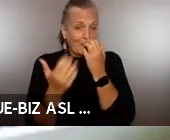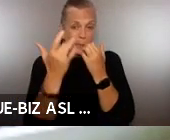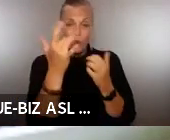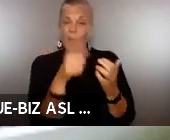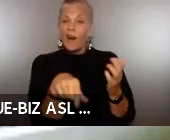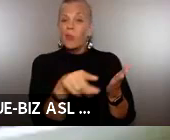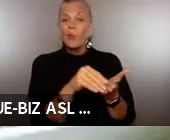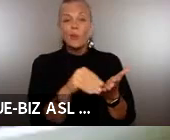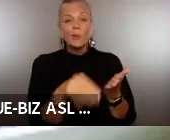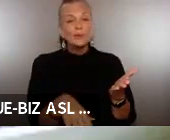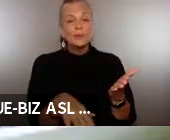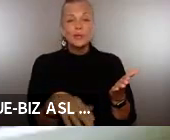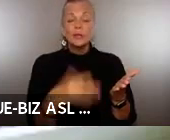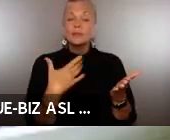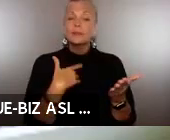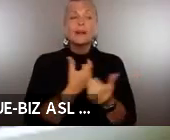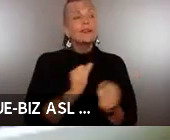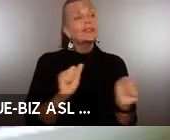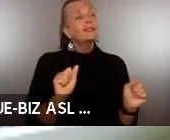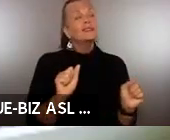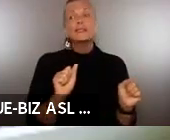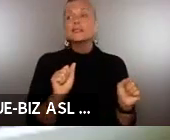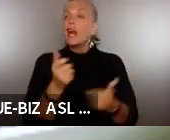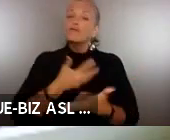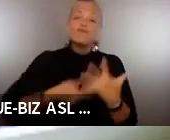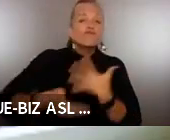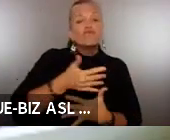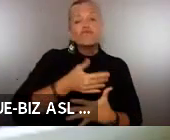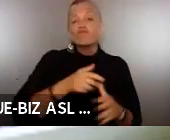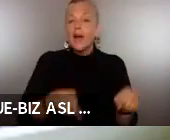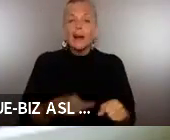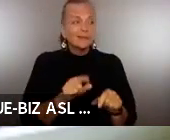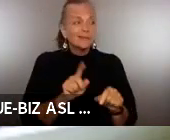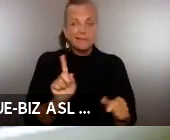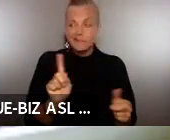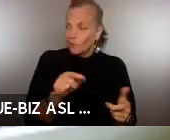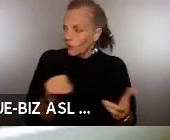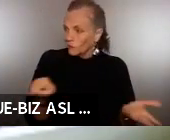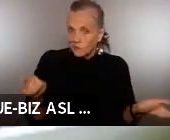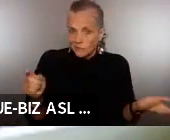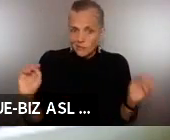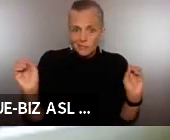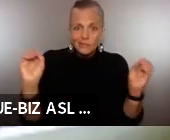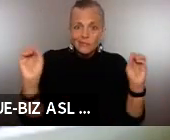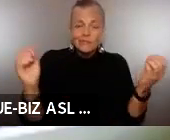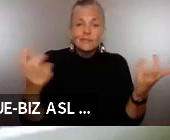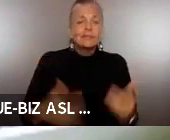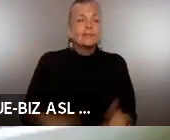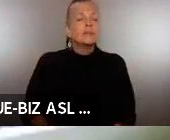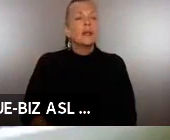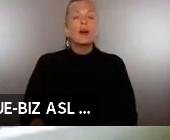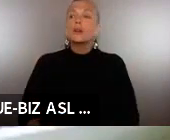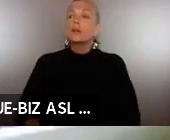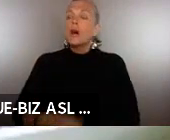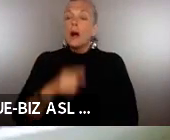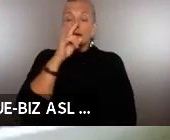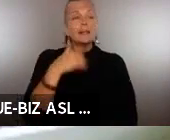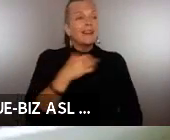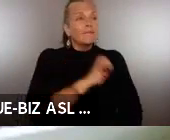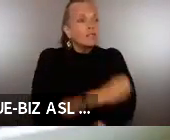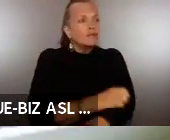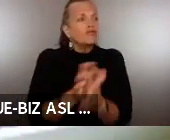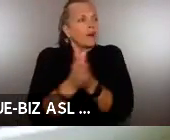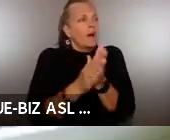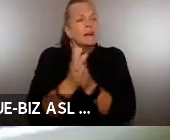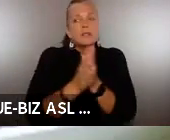have a safe place to visit, to hang out, somewhere to really direct their energy. So what are you going to do? You're going